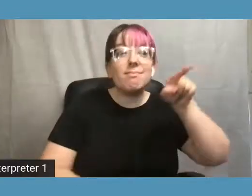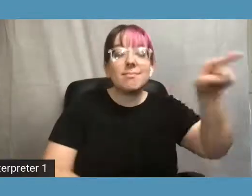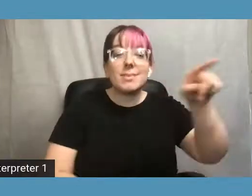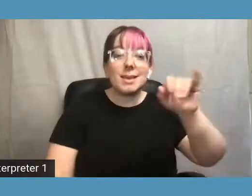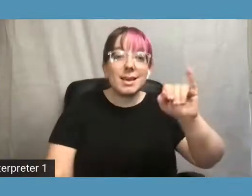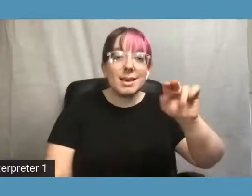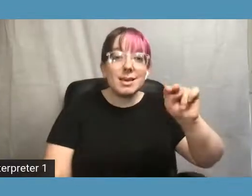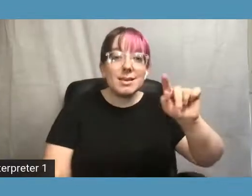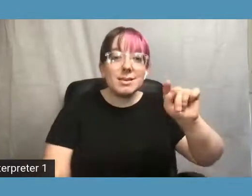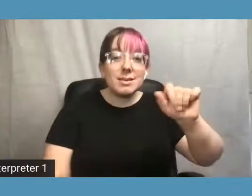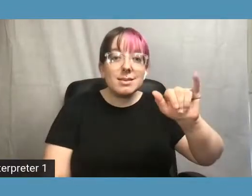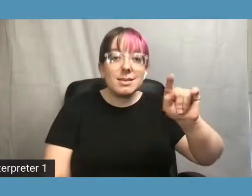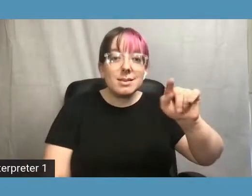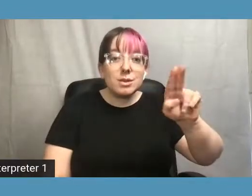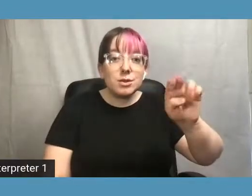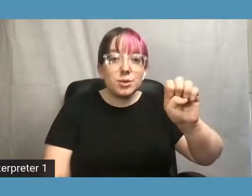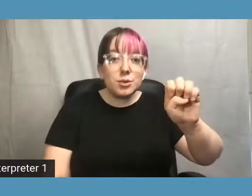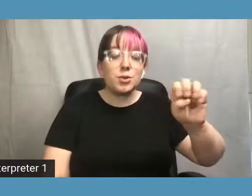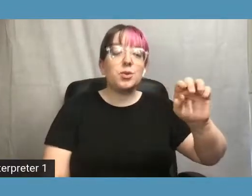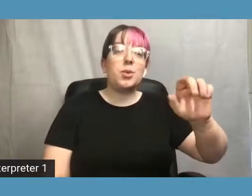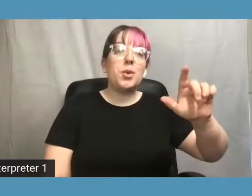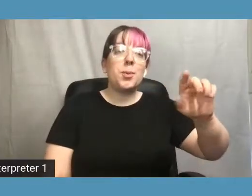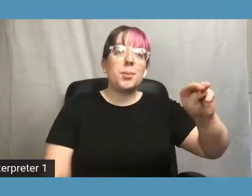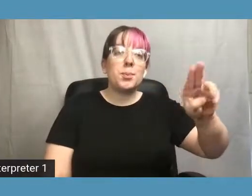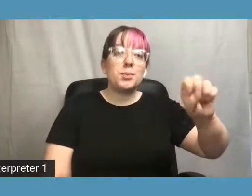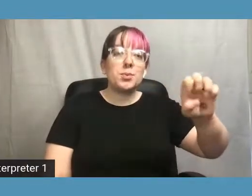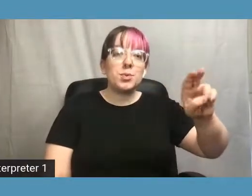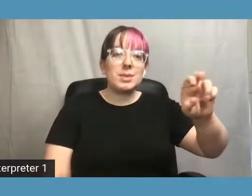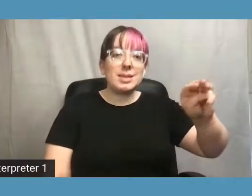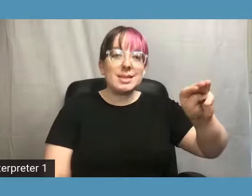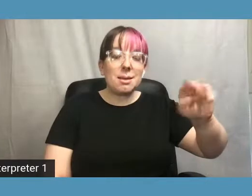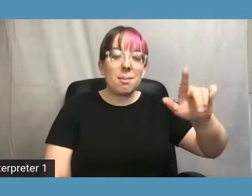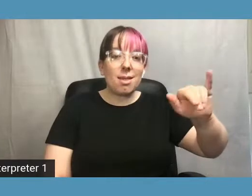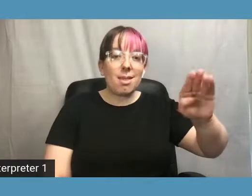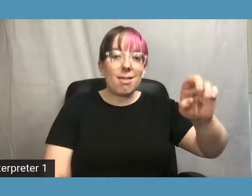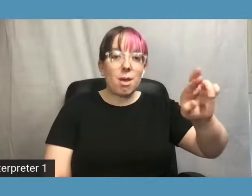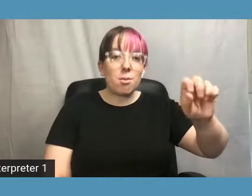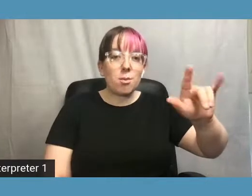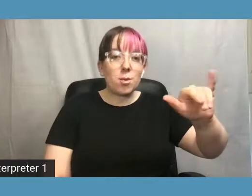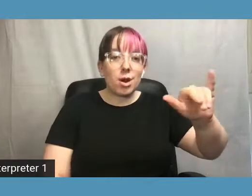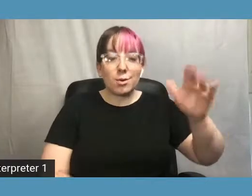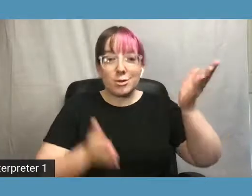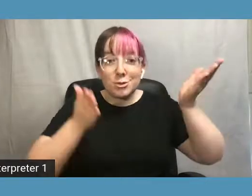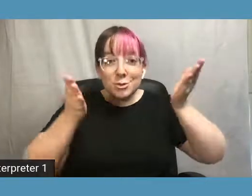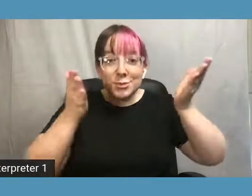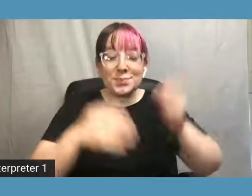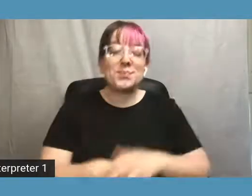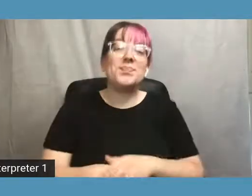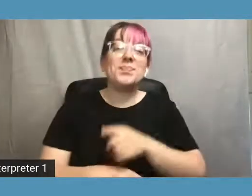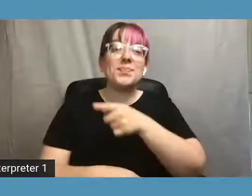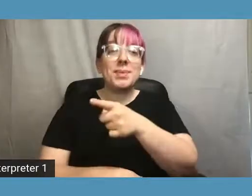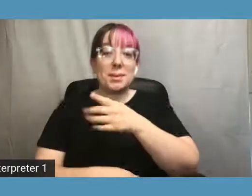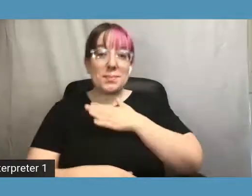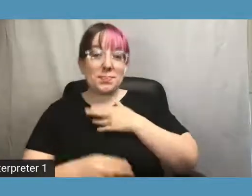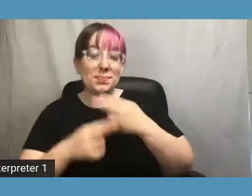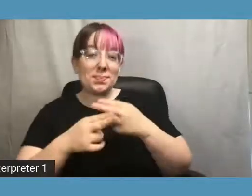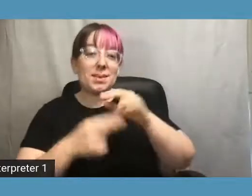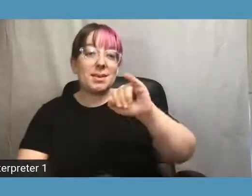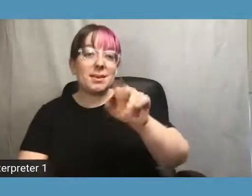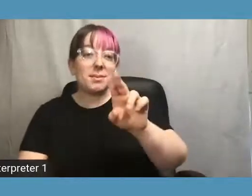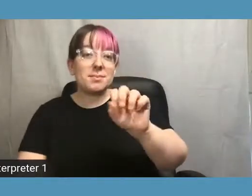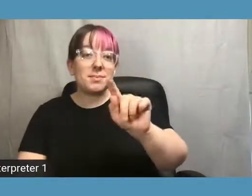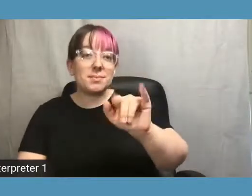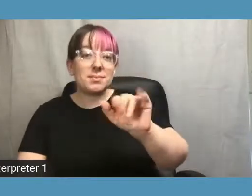of Museum and Library Services. My name is Justin Jakovac. I am the Executive Director of the Mountain Plains